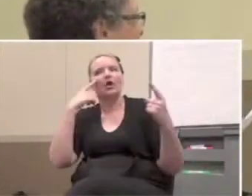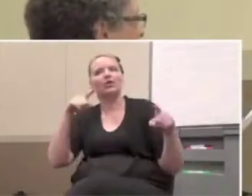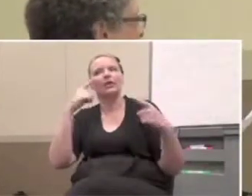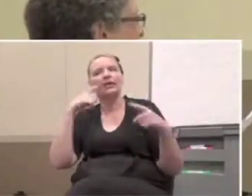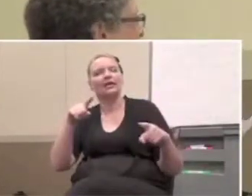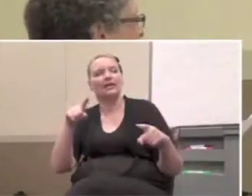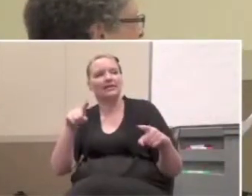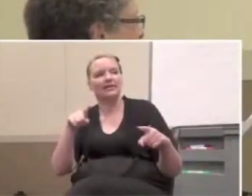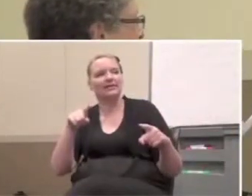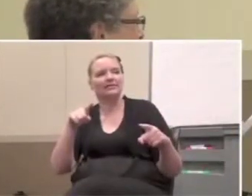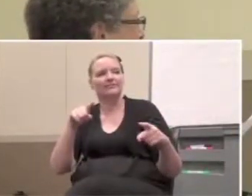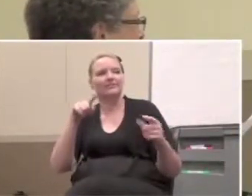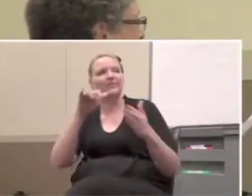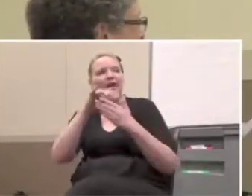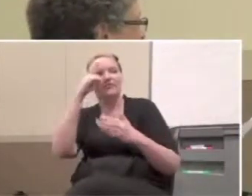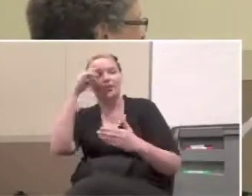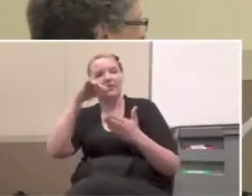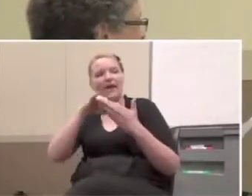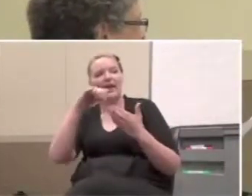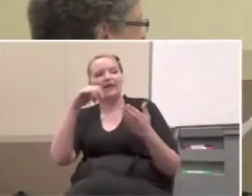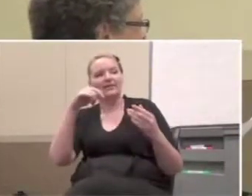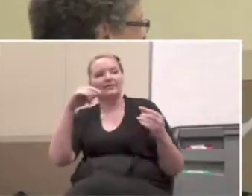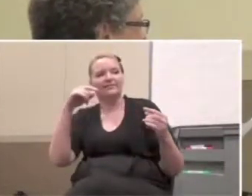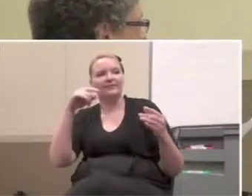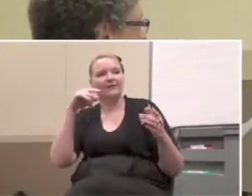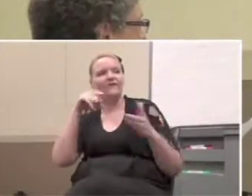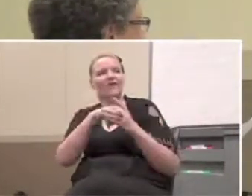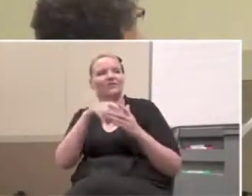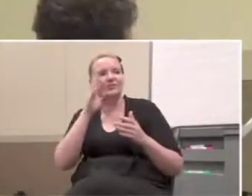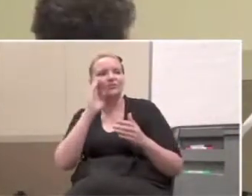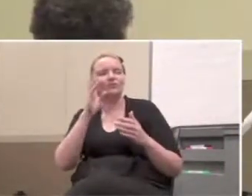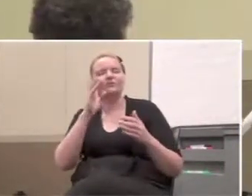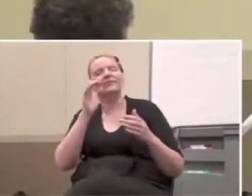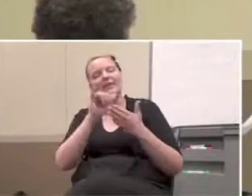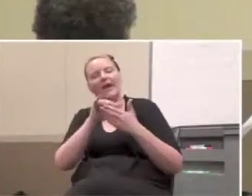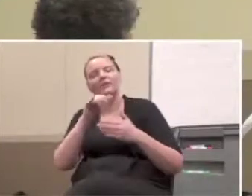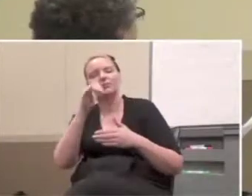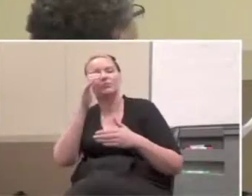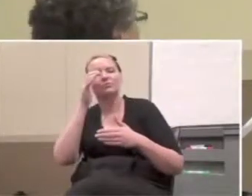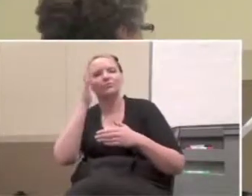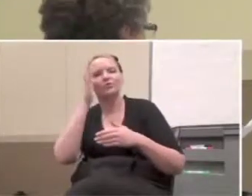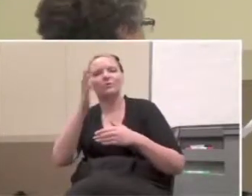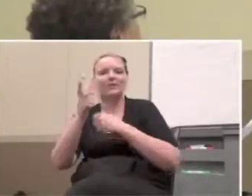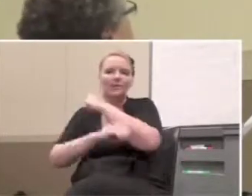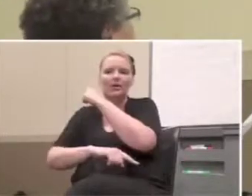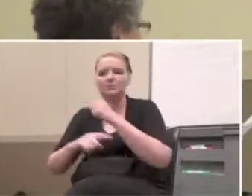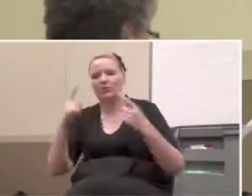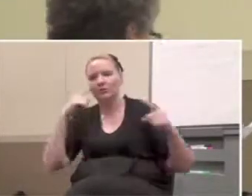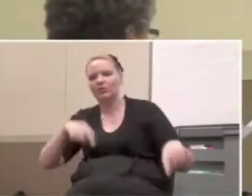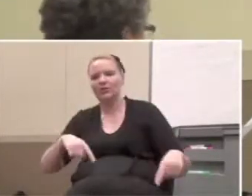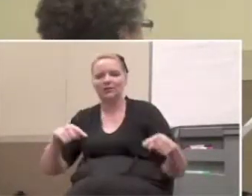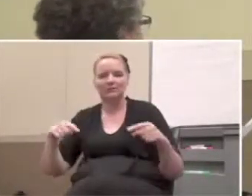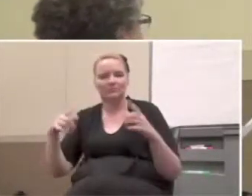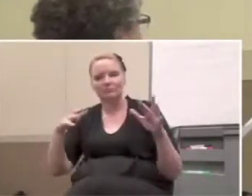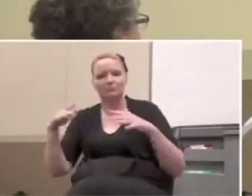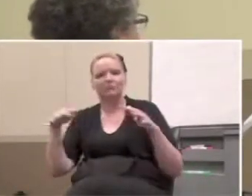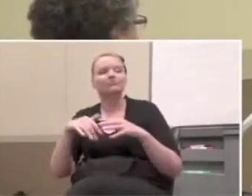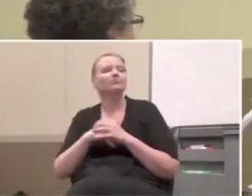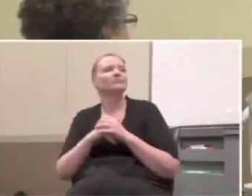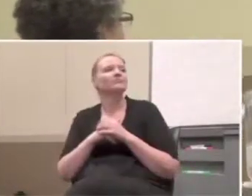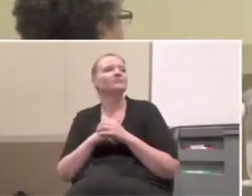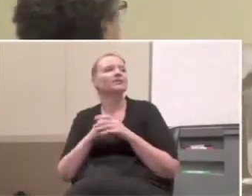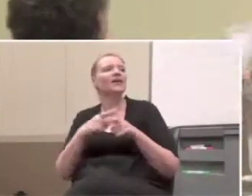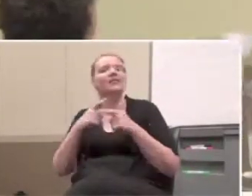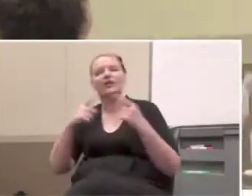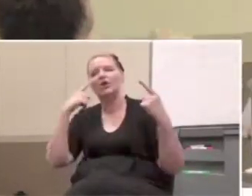that for this offense, that would be the consequence. And that we agreed and agreed not